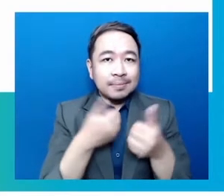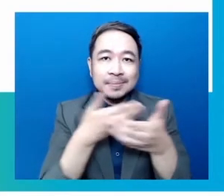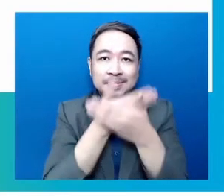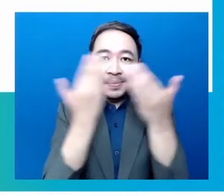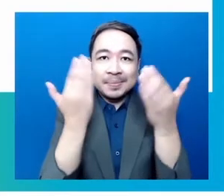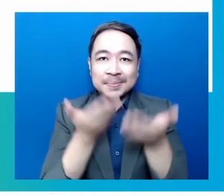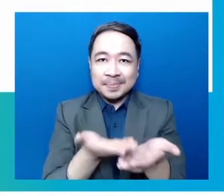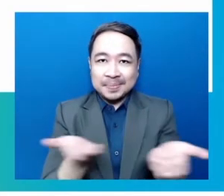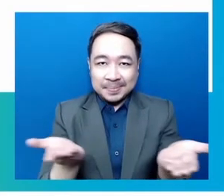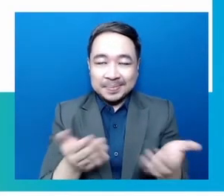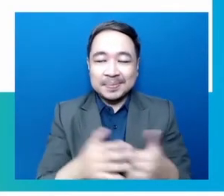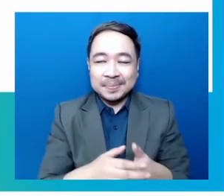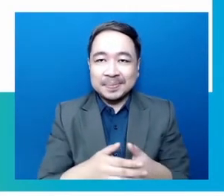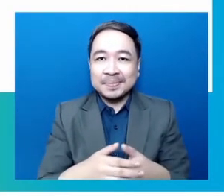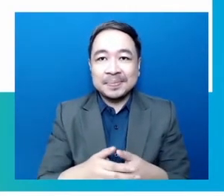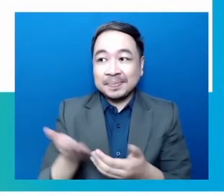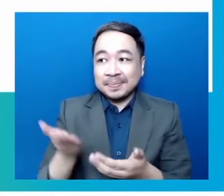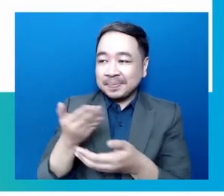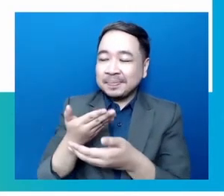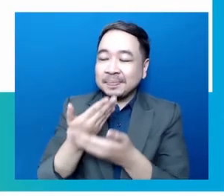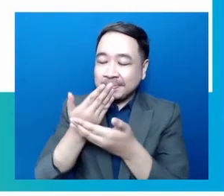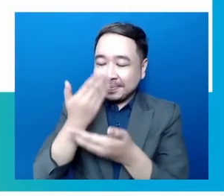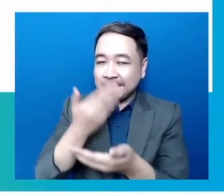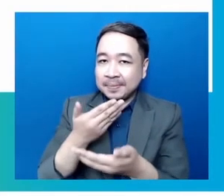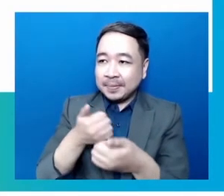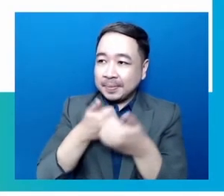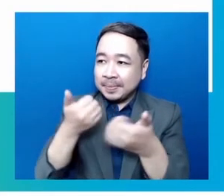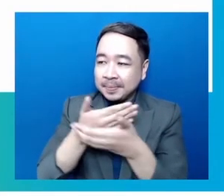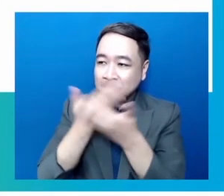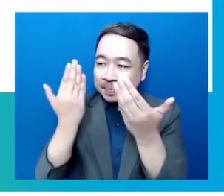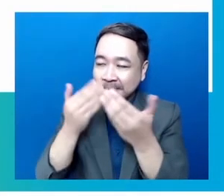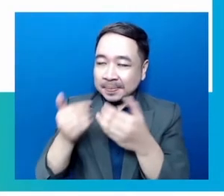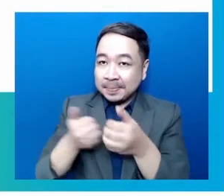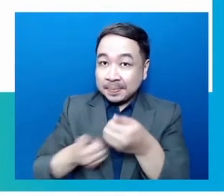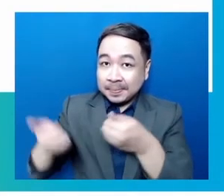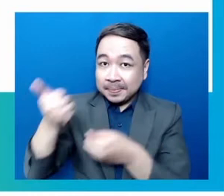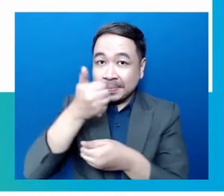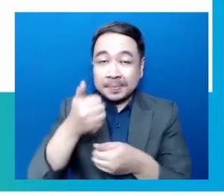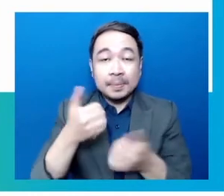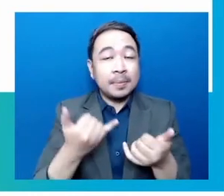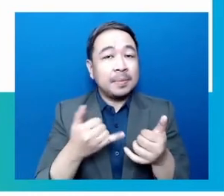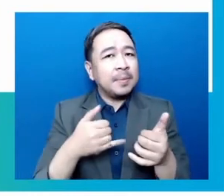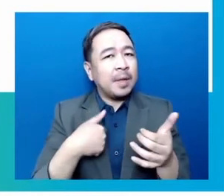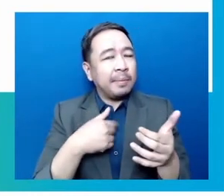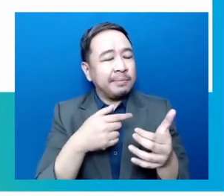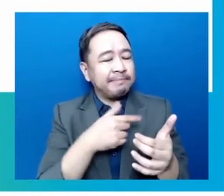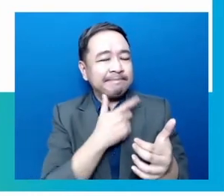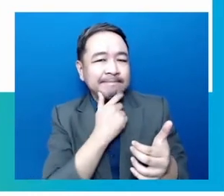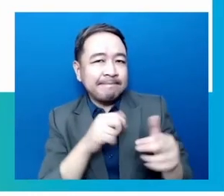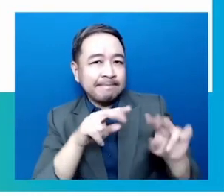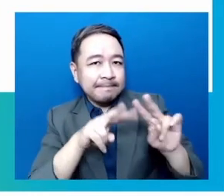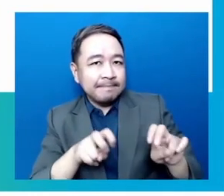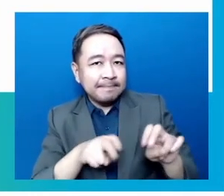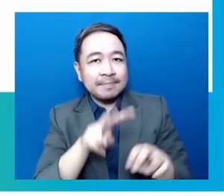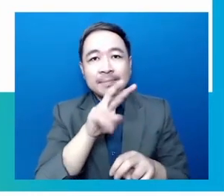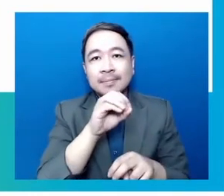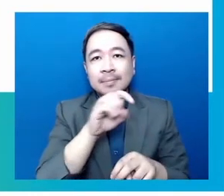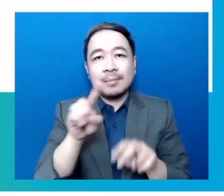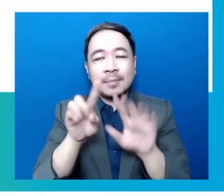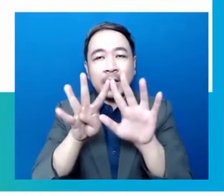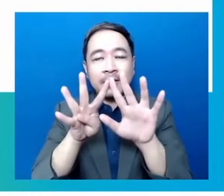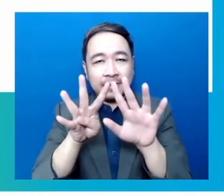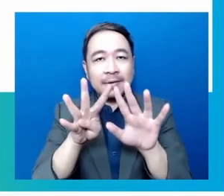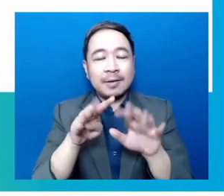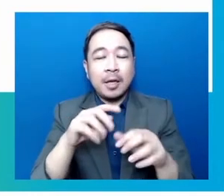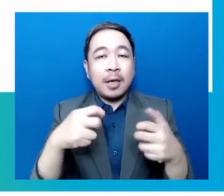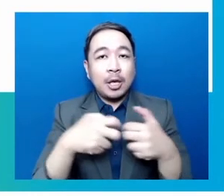We're glad to have this opportunity to share our critique of the 2009 energy policy, as well as recommendations for the